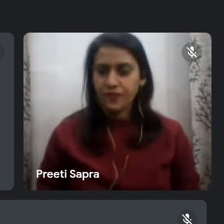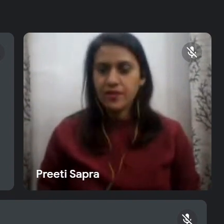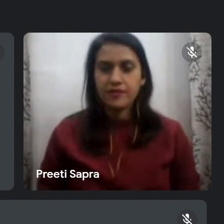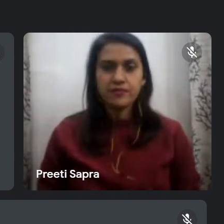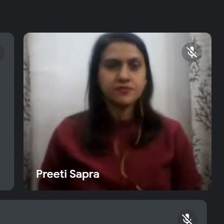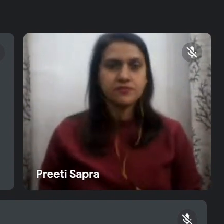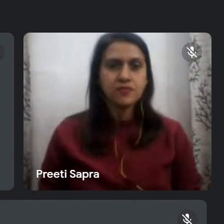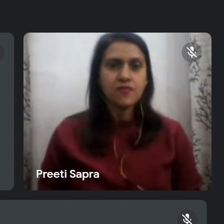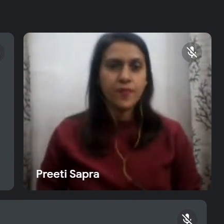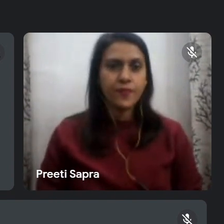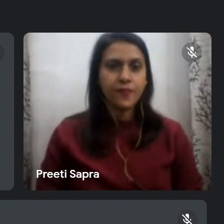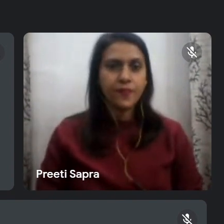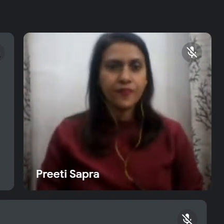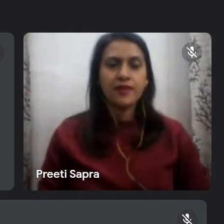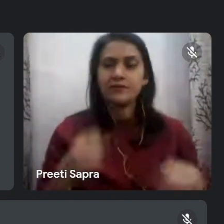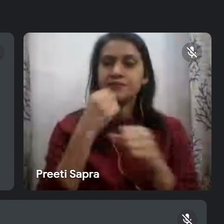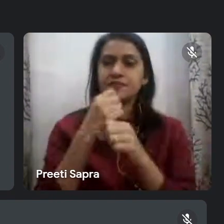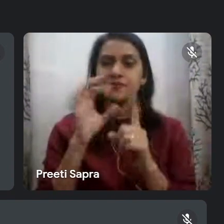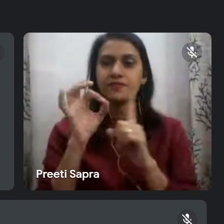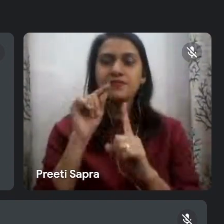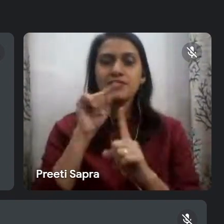Gopi is here.